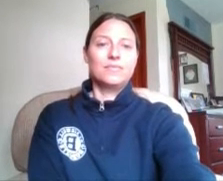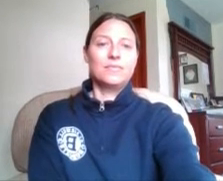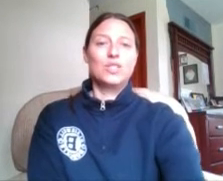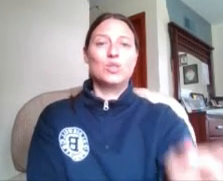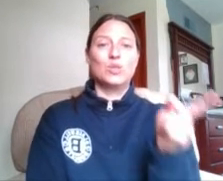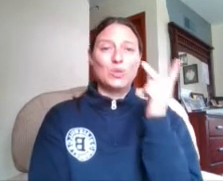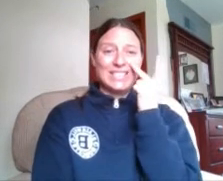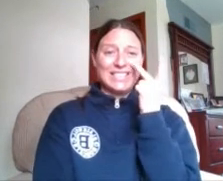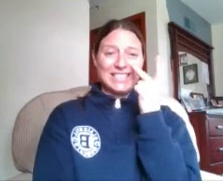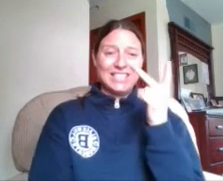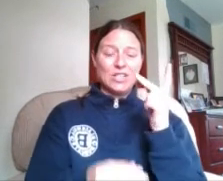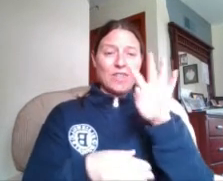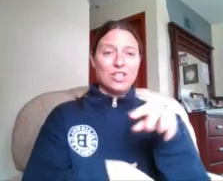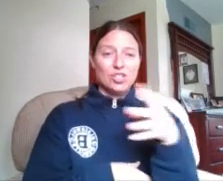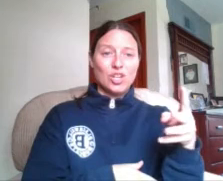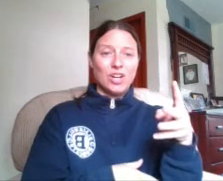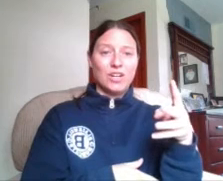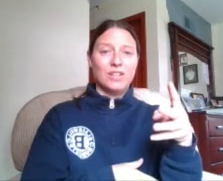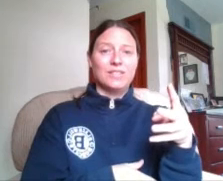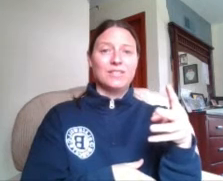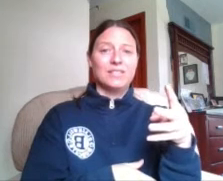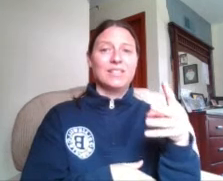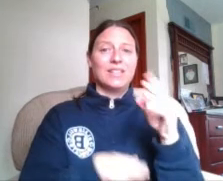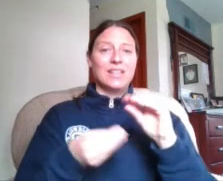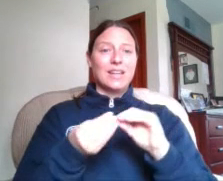of those days.